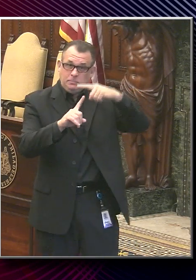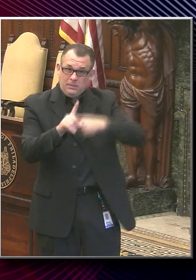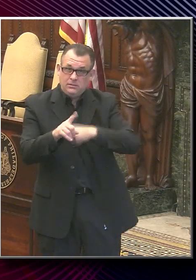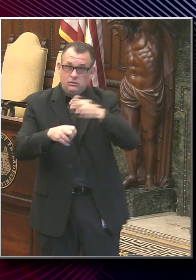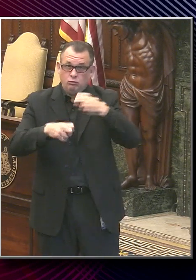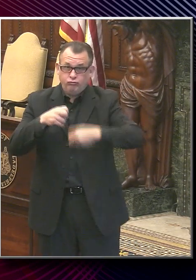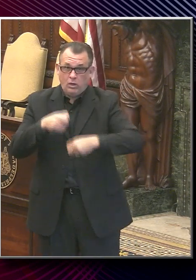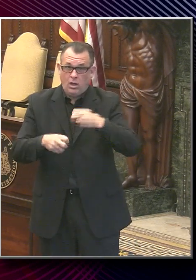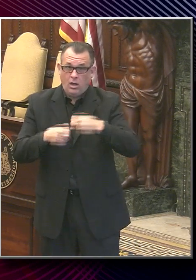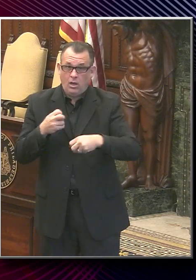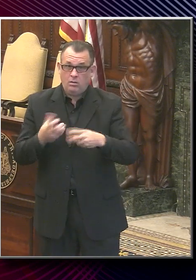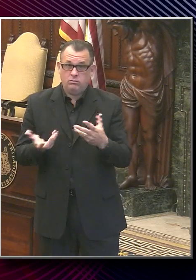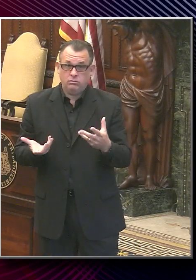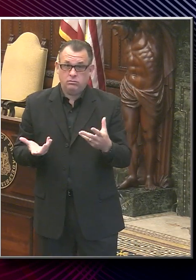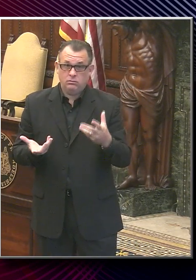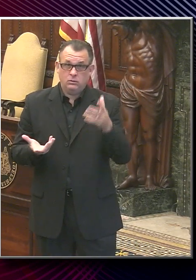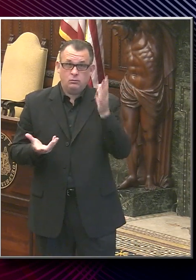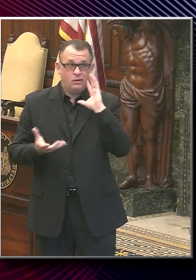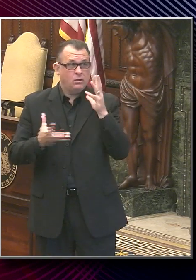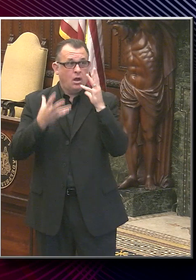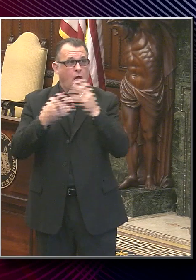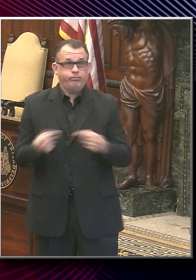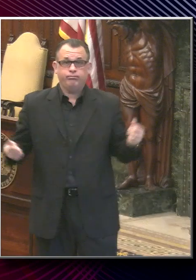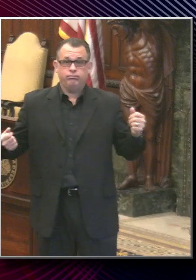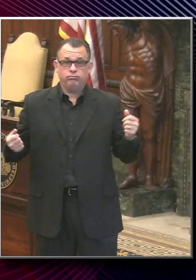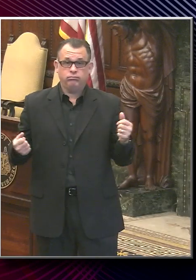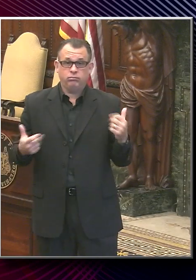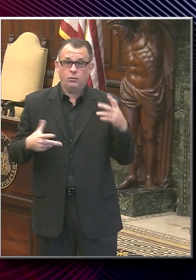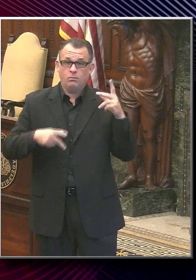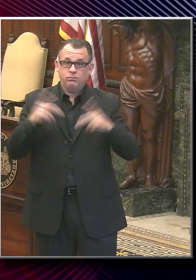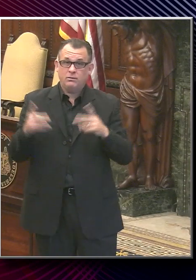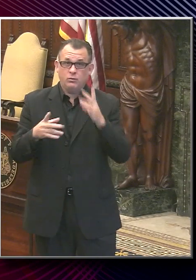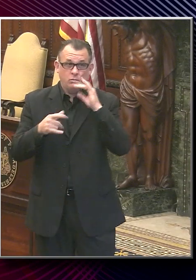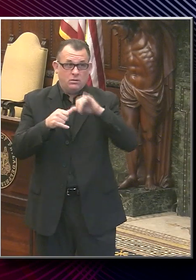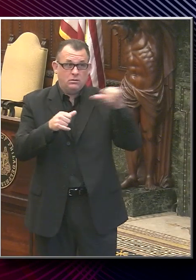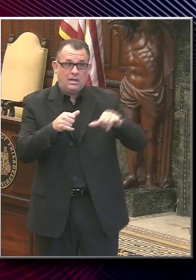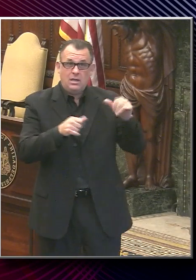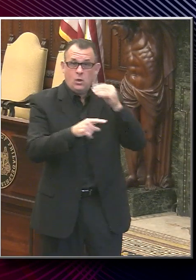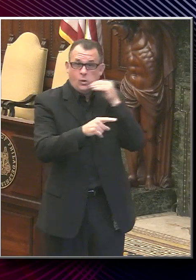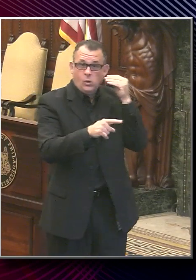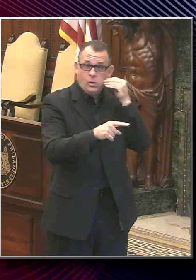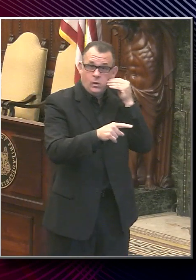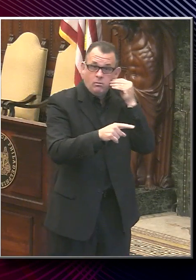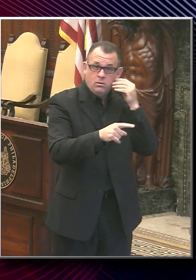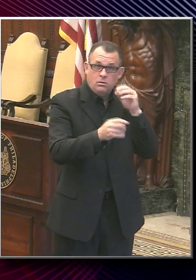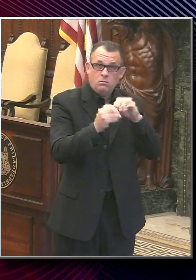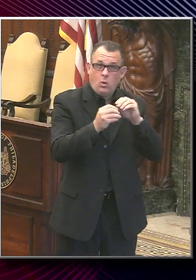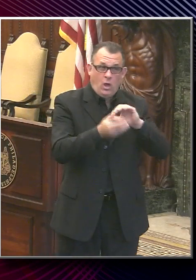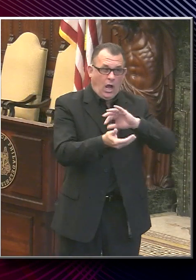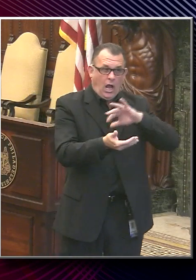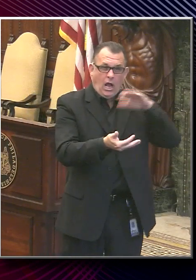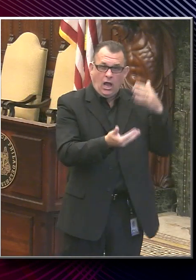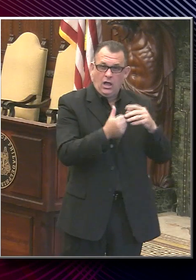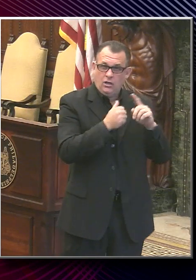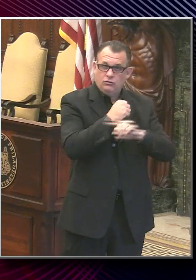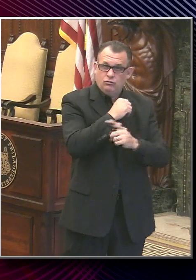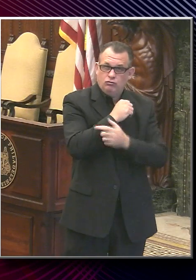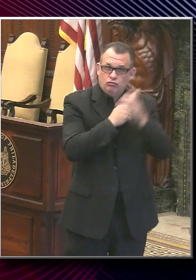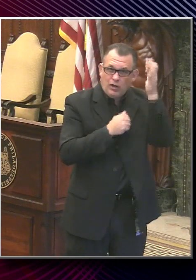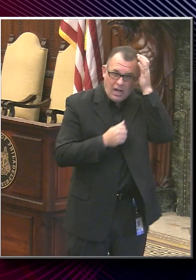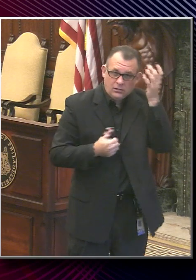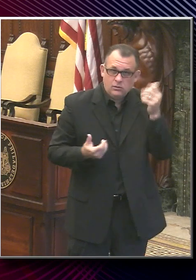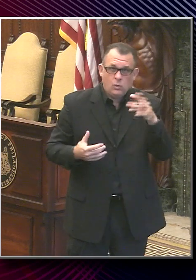be kind of alleviated and that people won't be home all the time producing more trash by that point? Or we hope to